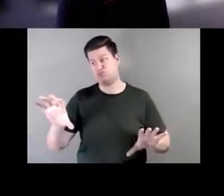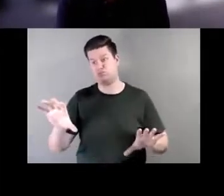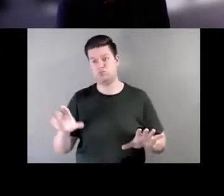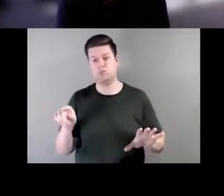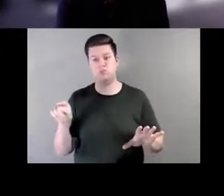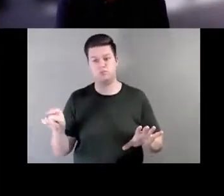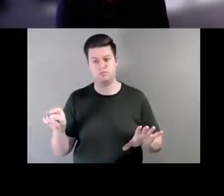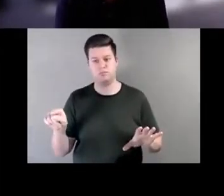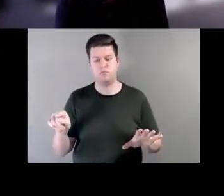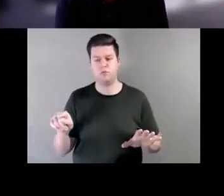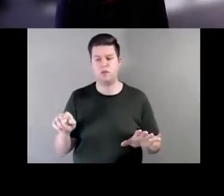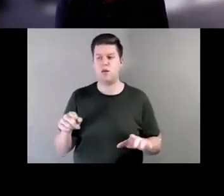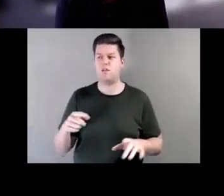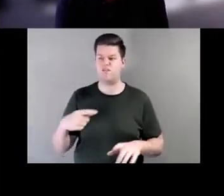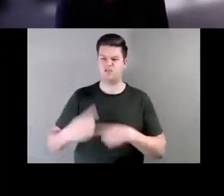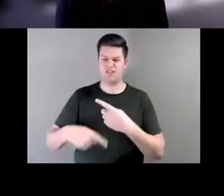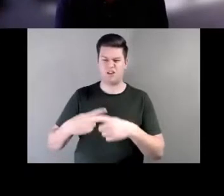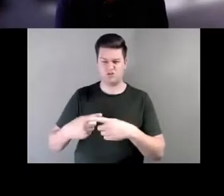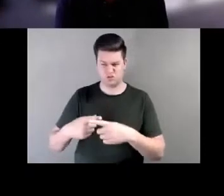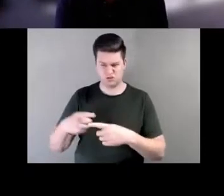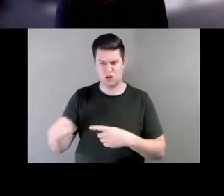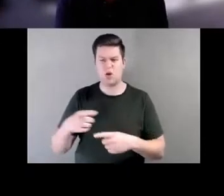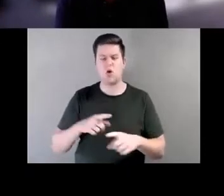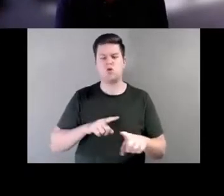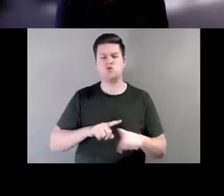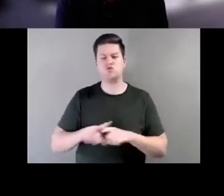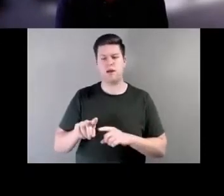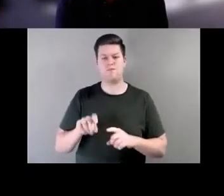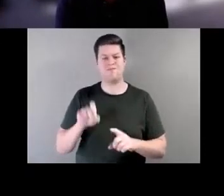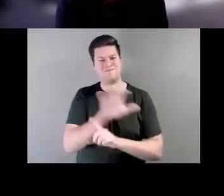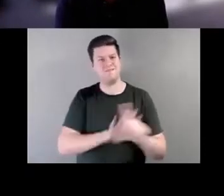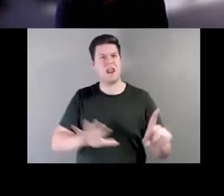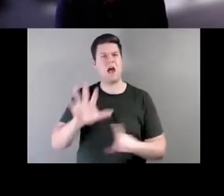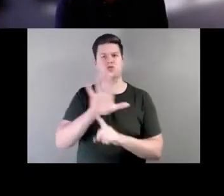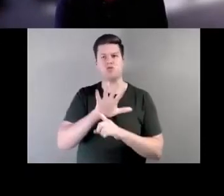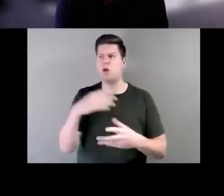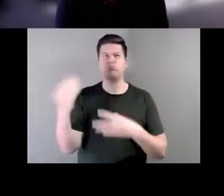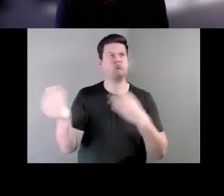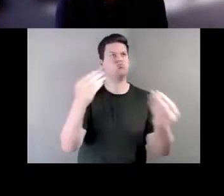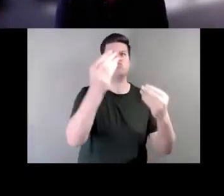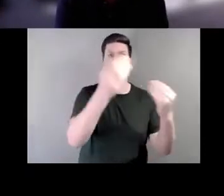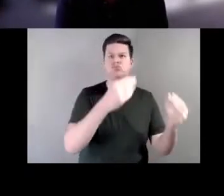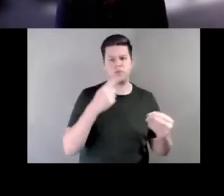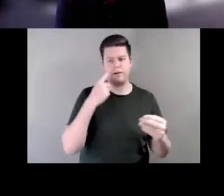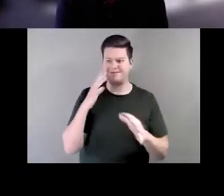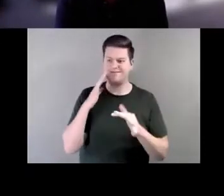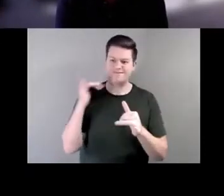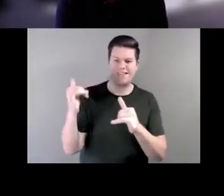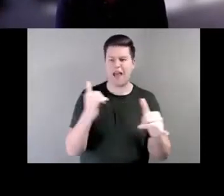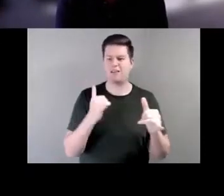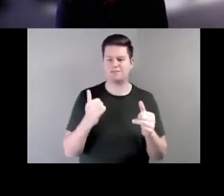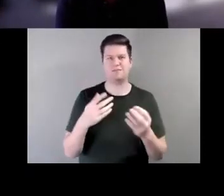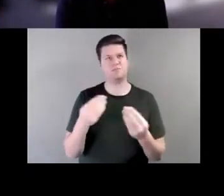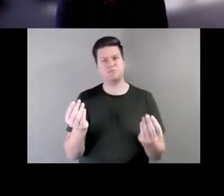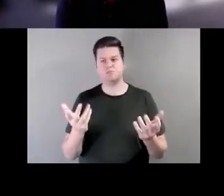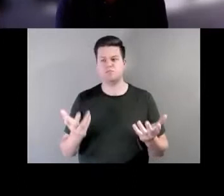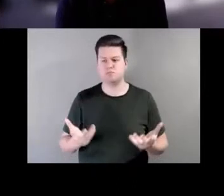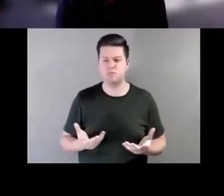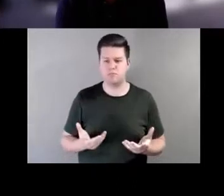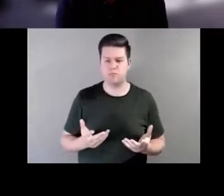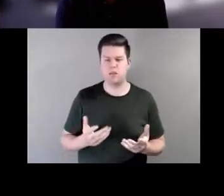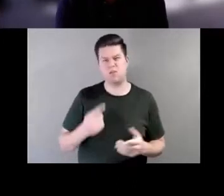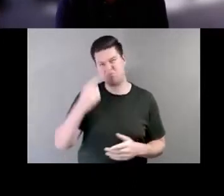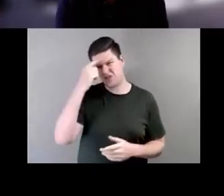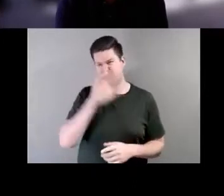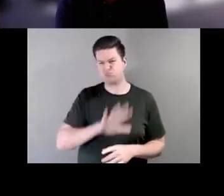next year, we'll look to do some national testing, and in July, August next year, I would estimate we'll